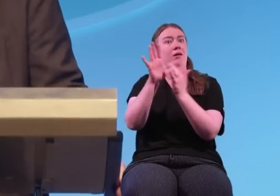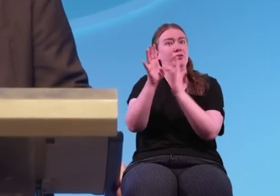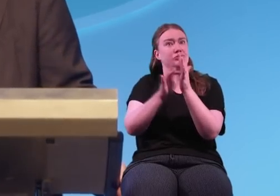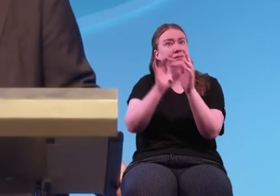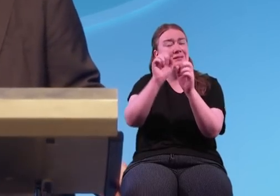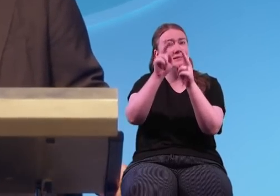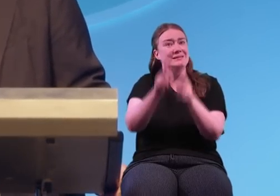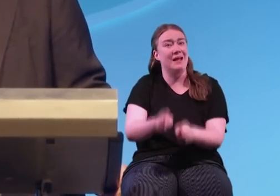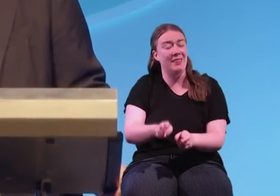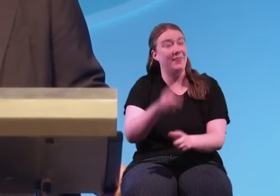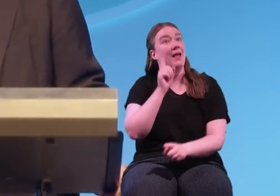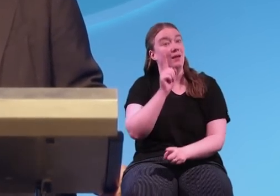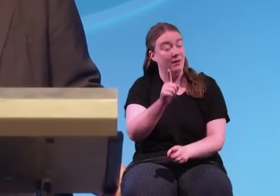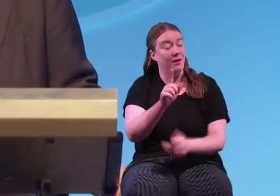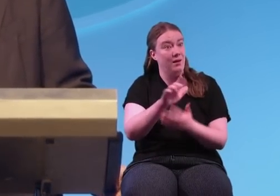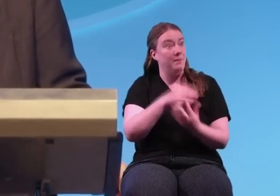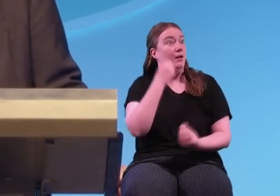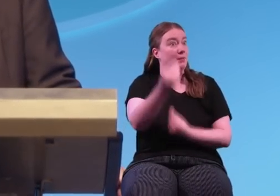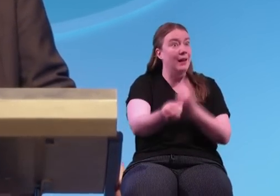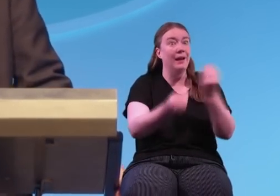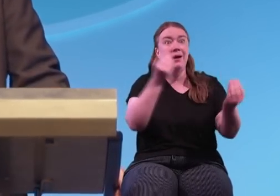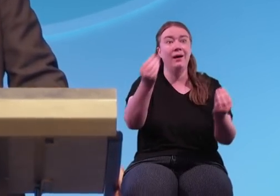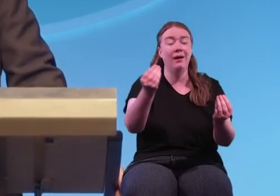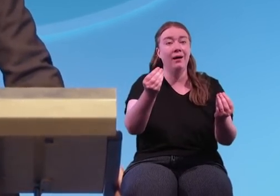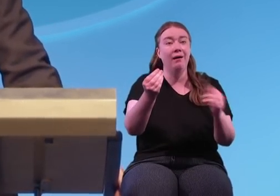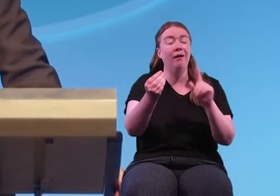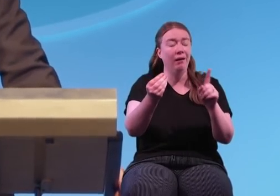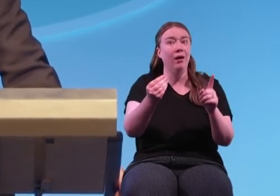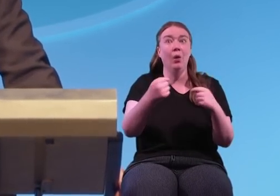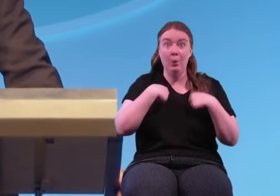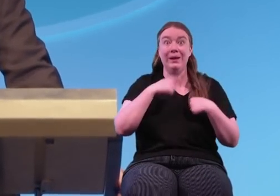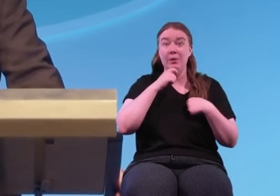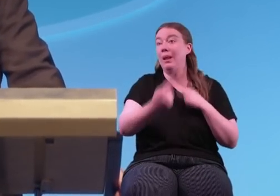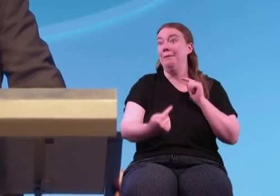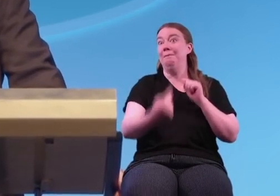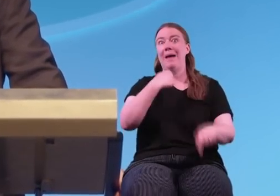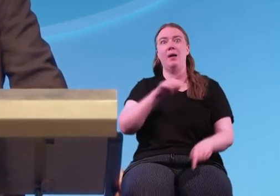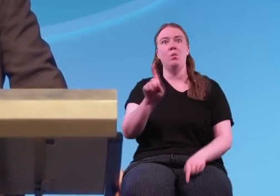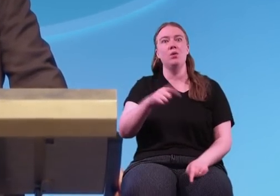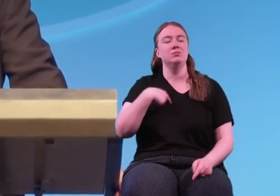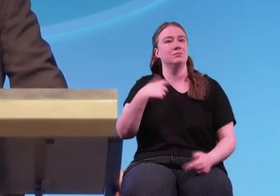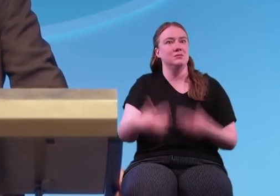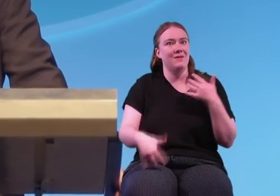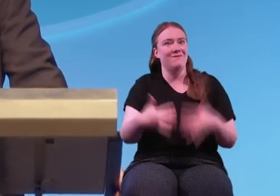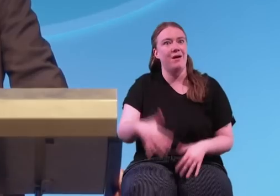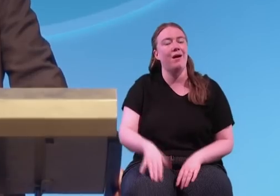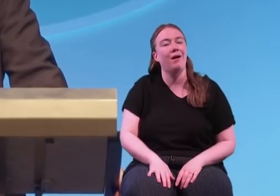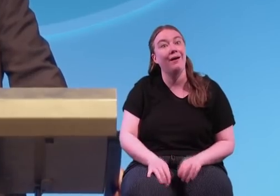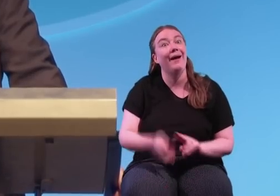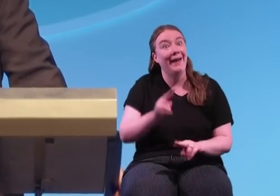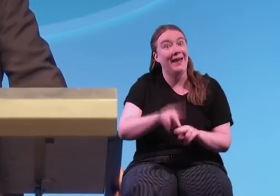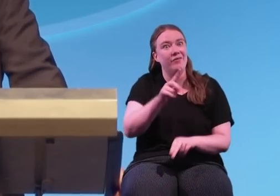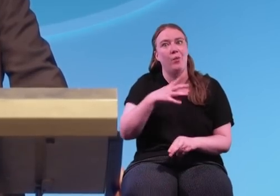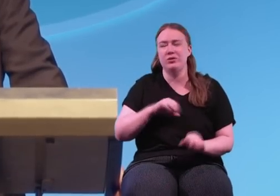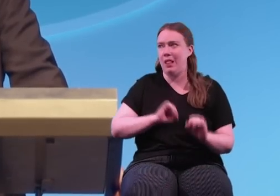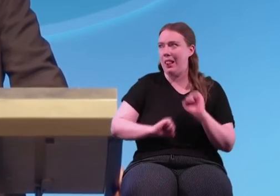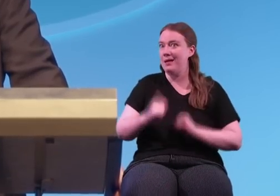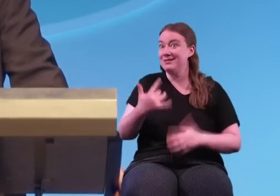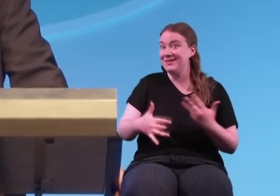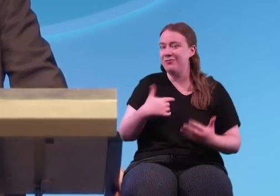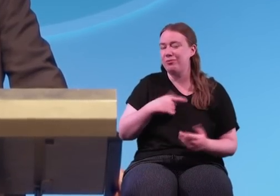And if we wish to avoid it, then simply leave that out of the message. For the message of the